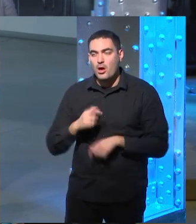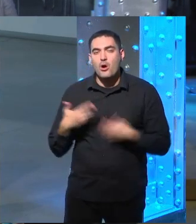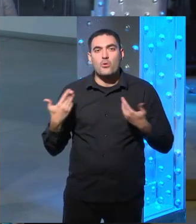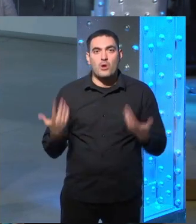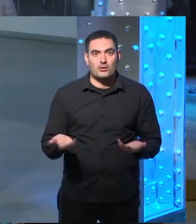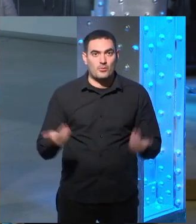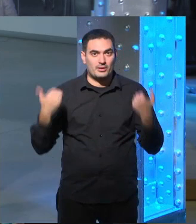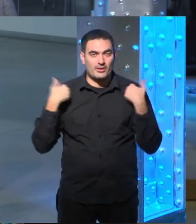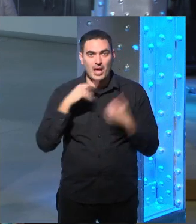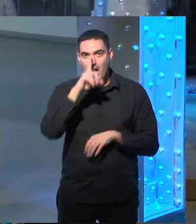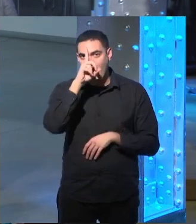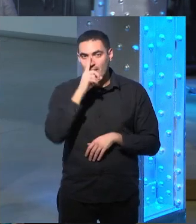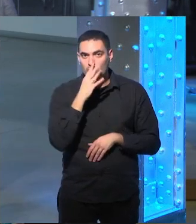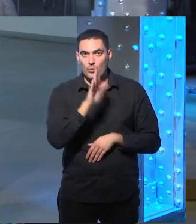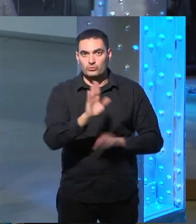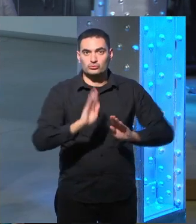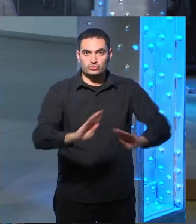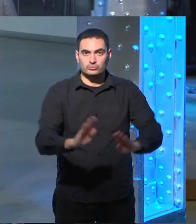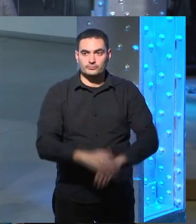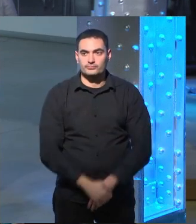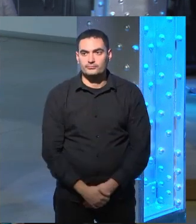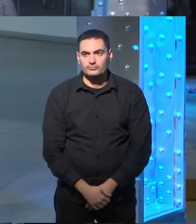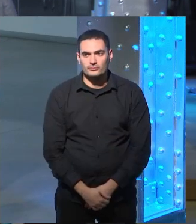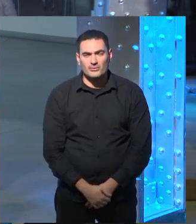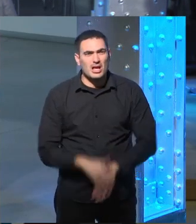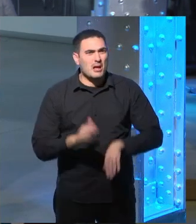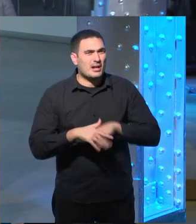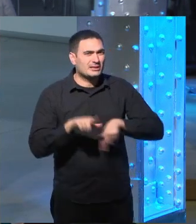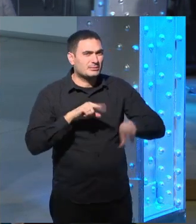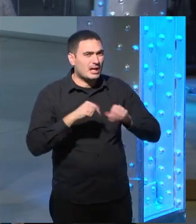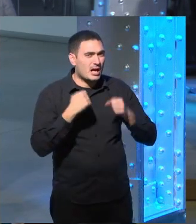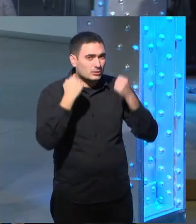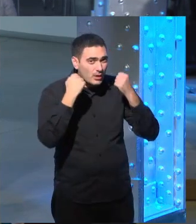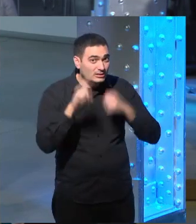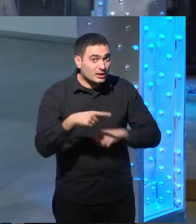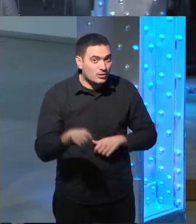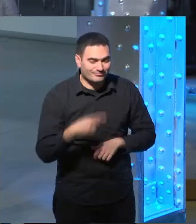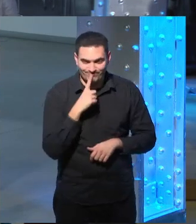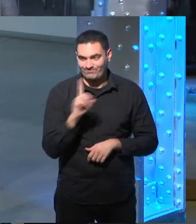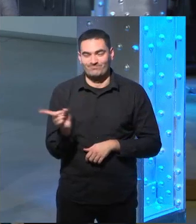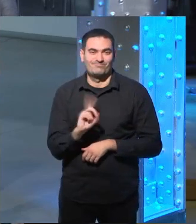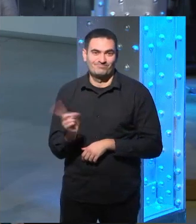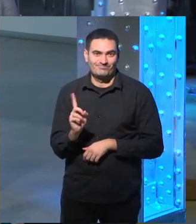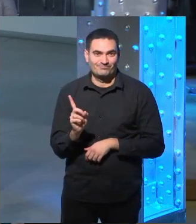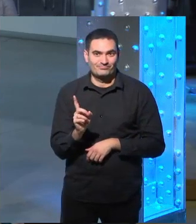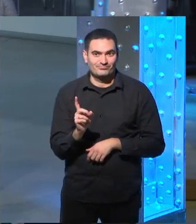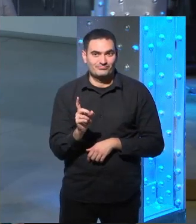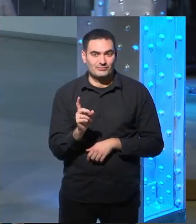value that are the most important skills are the attitudinal skills. What does that